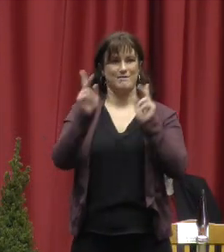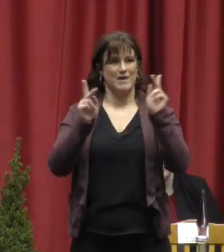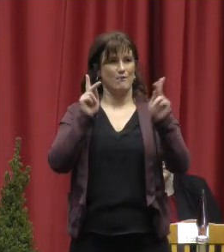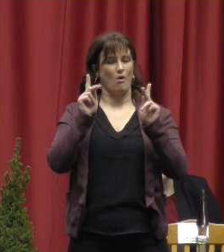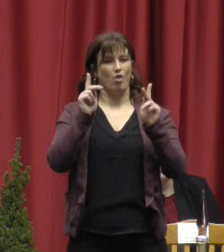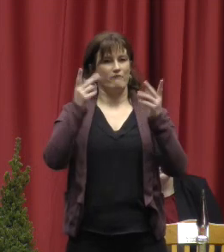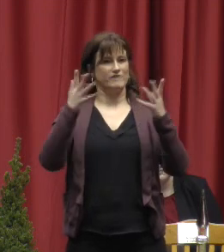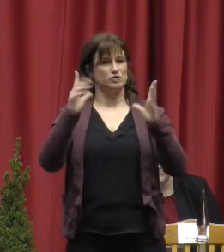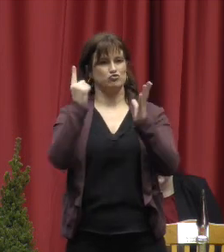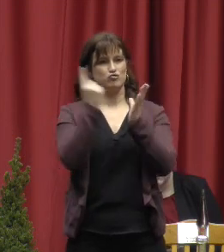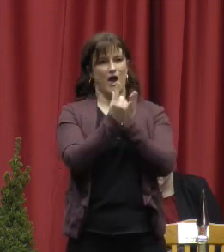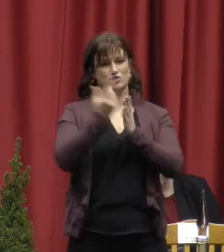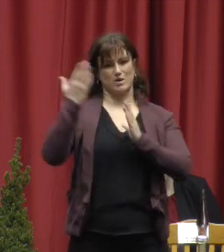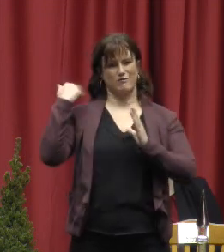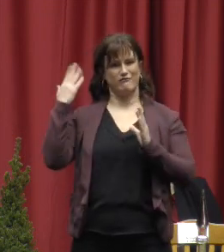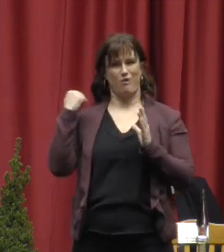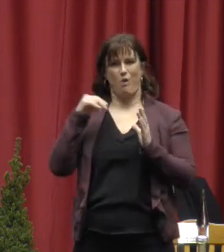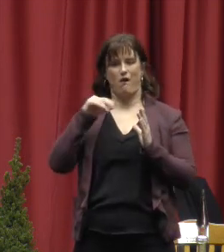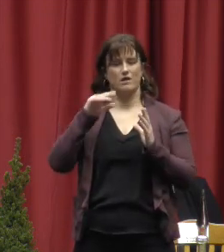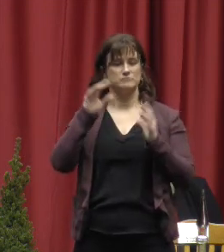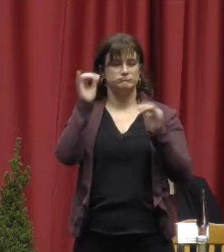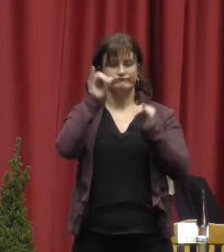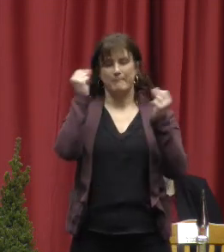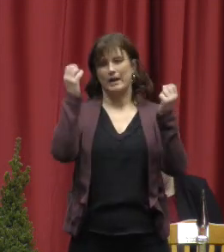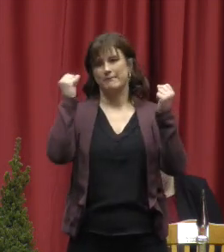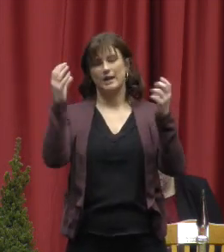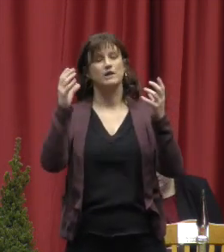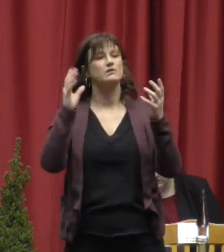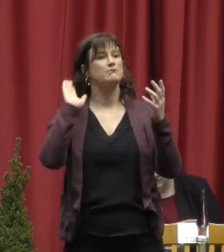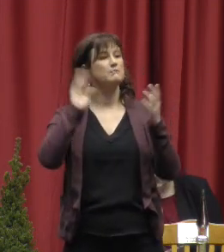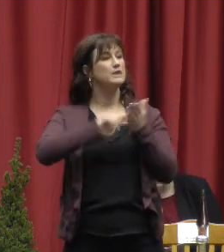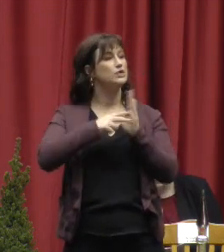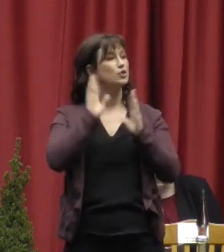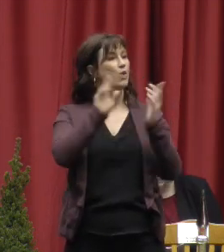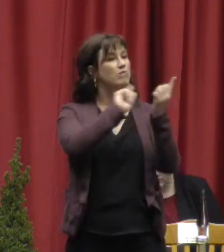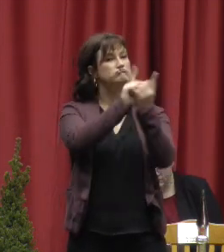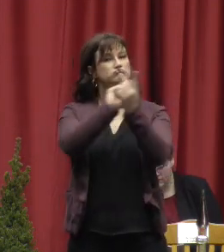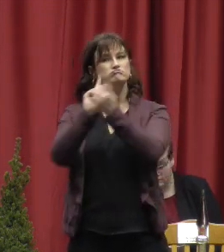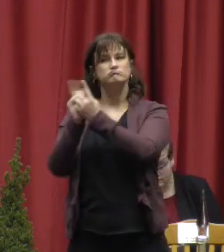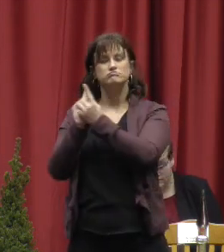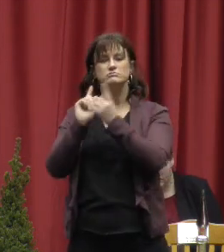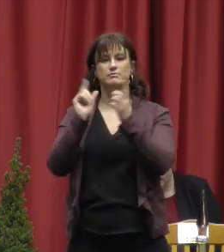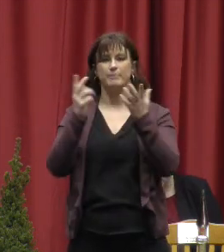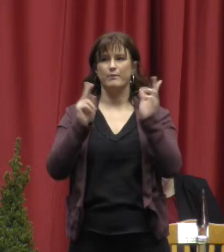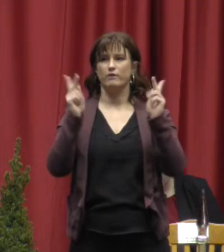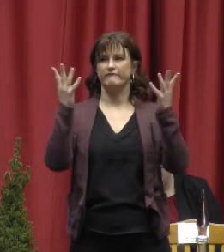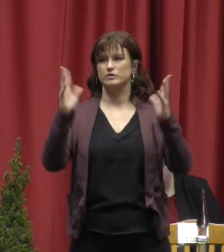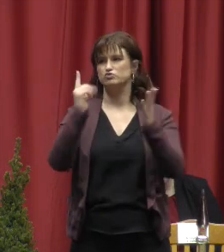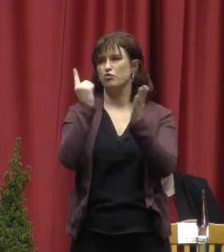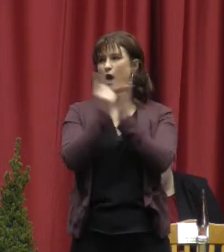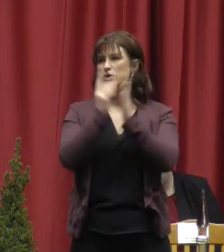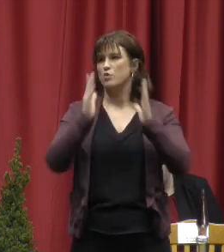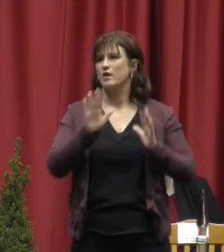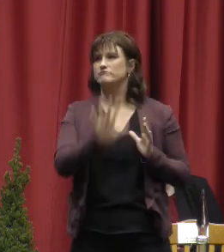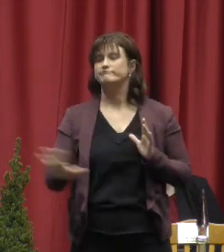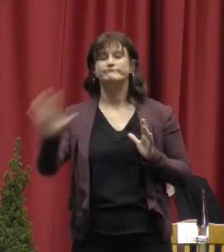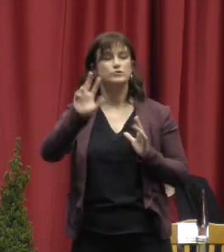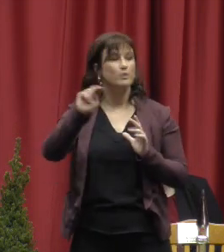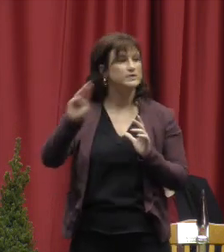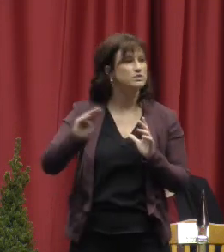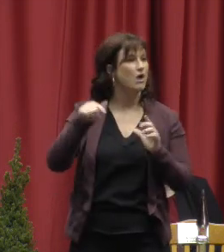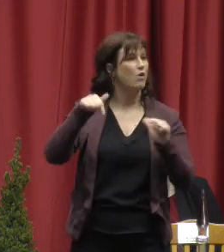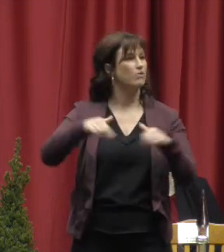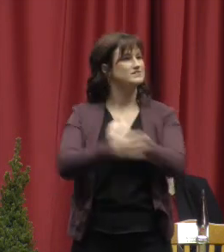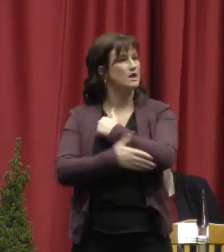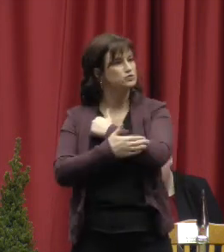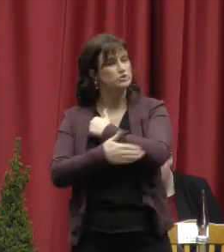alumni, you'll find graduates virtually everywhere, throughout New Mexico, throughout the country, and throughout the world. We hope you'll